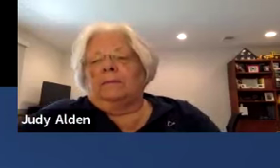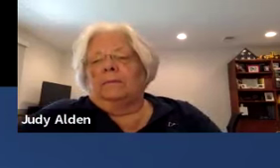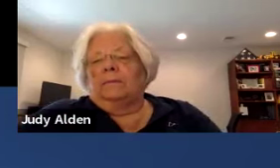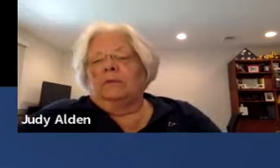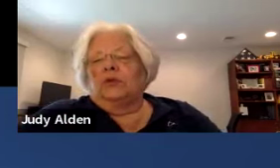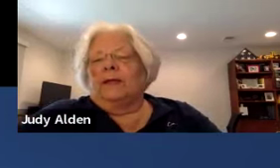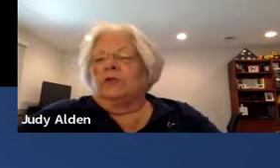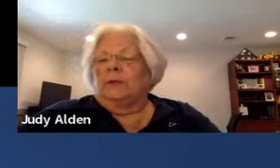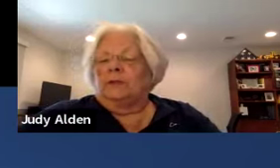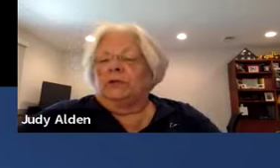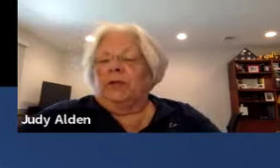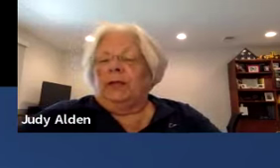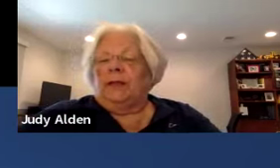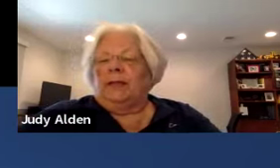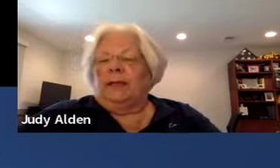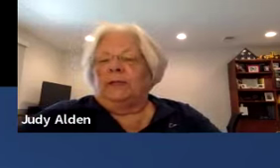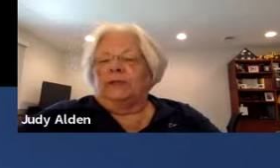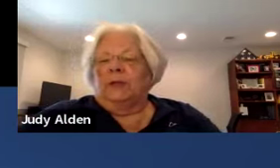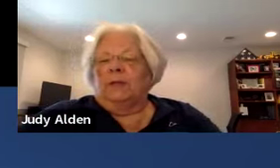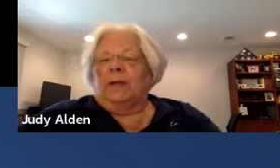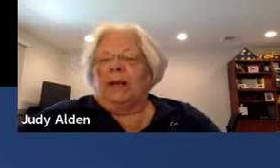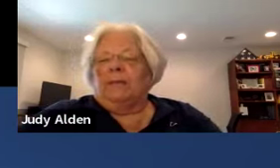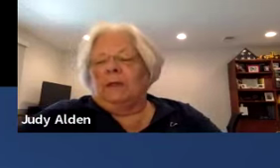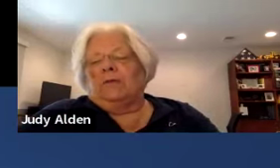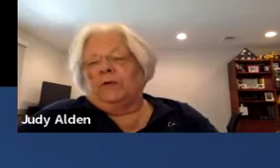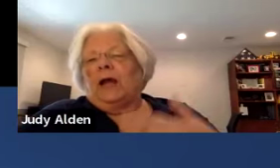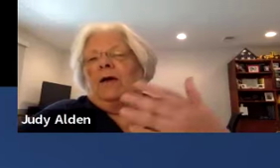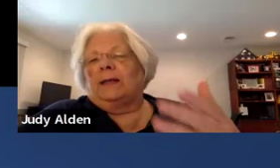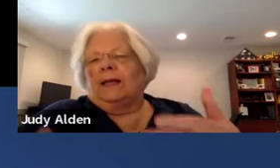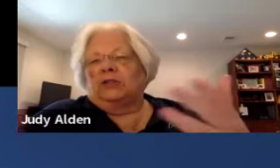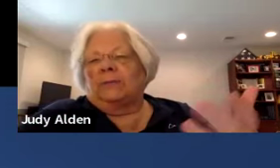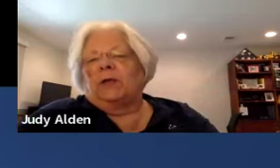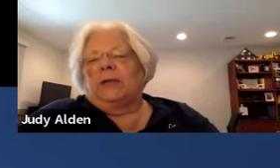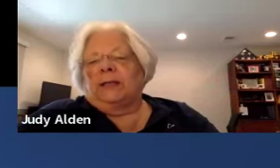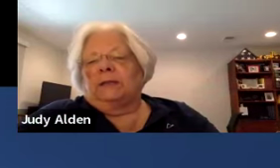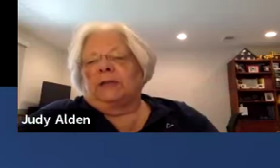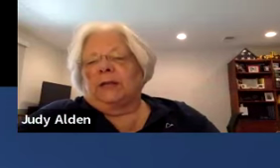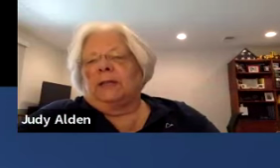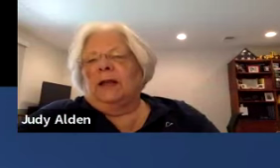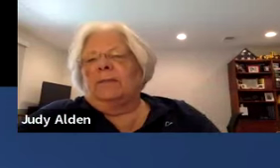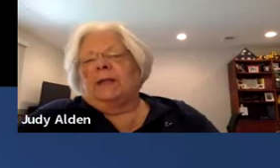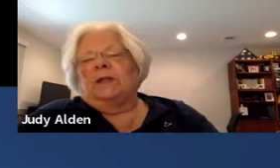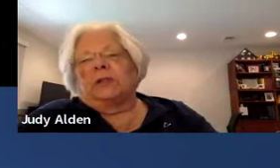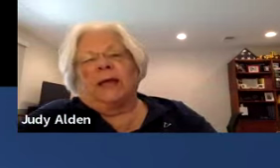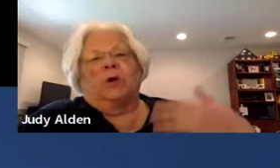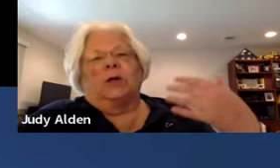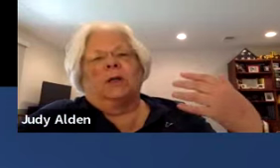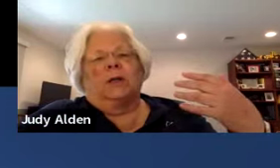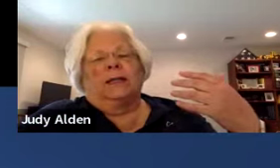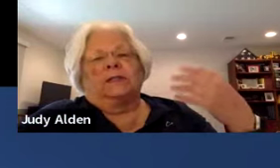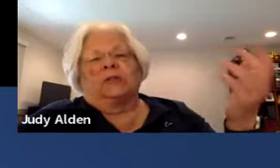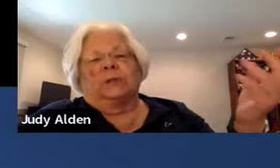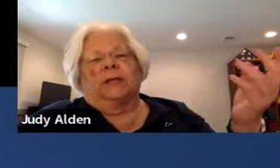I'm trying to understand, I guess, but I accept what you had to say. I mean, there's a lot